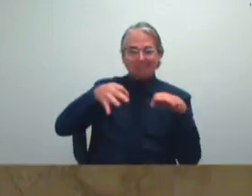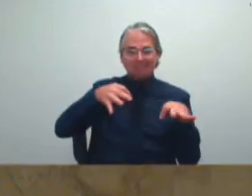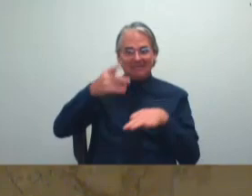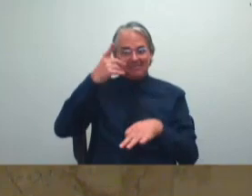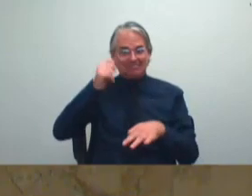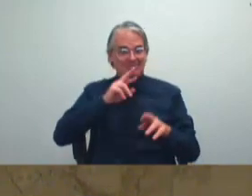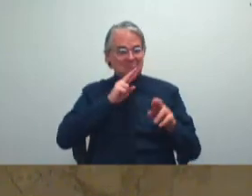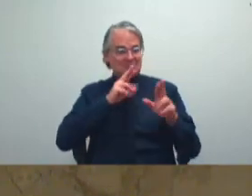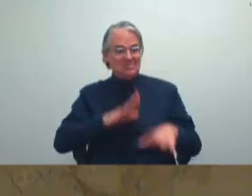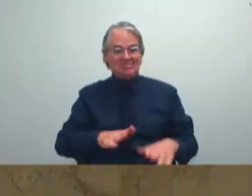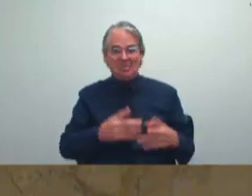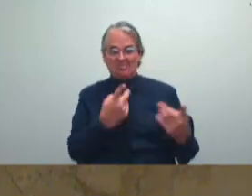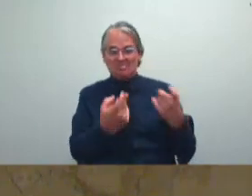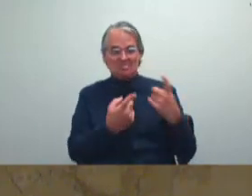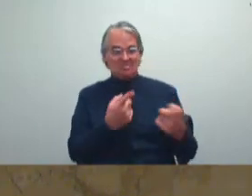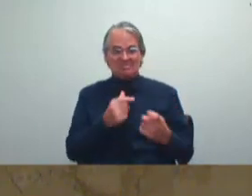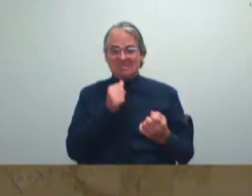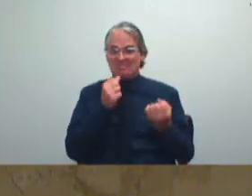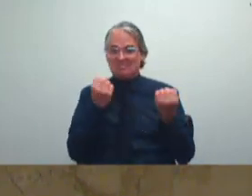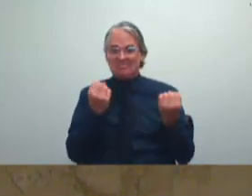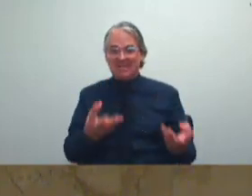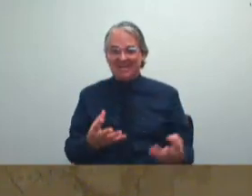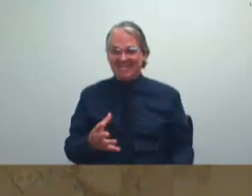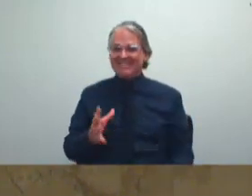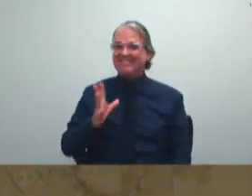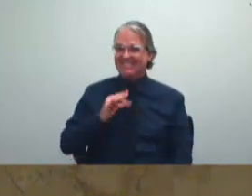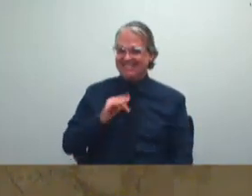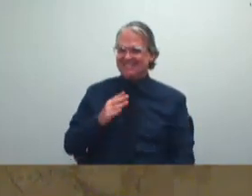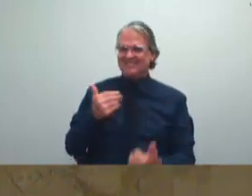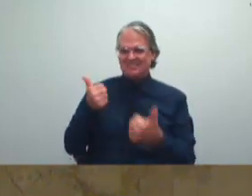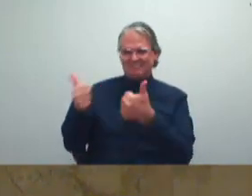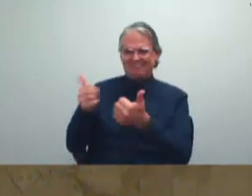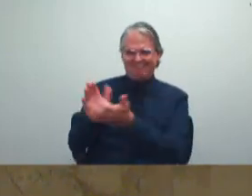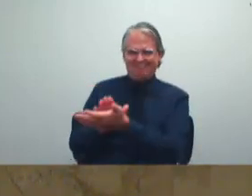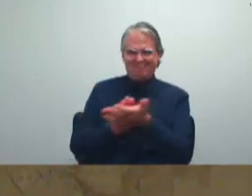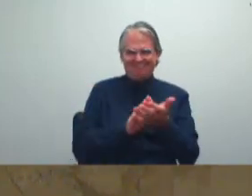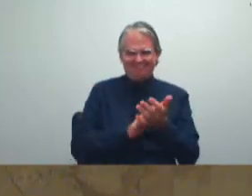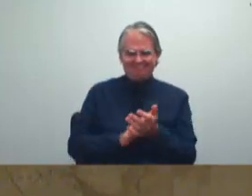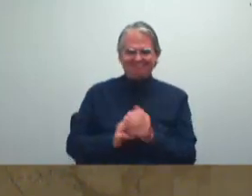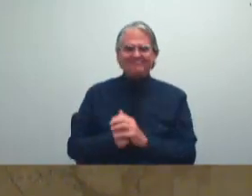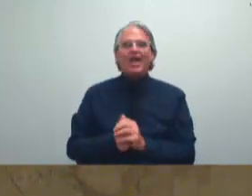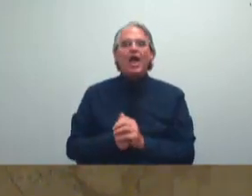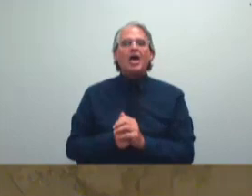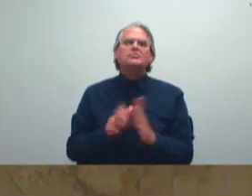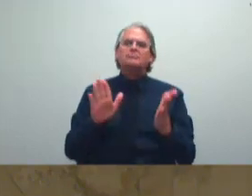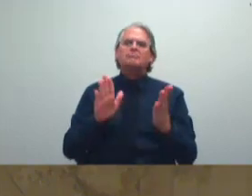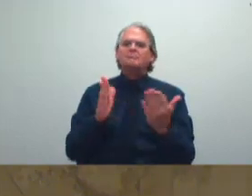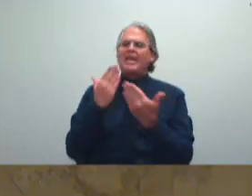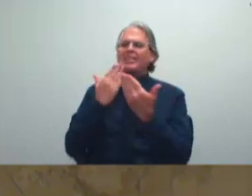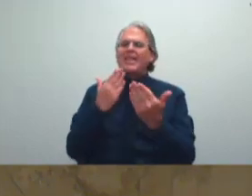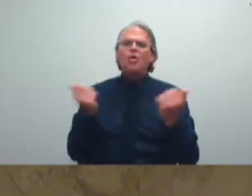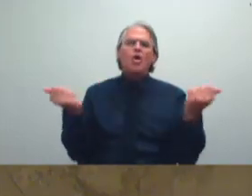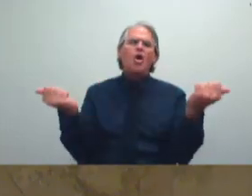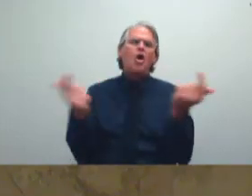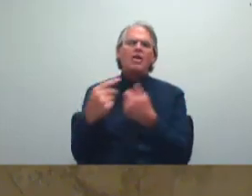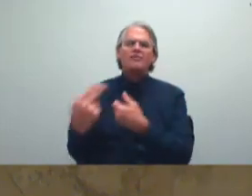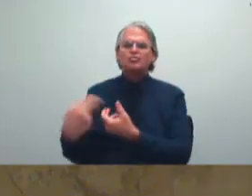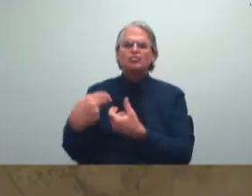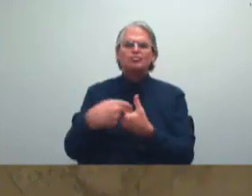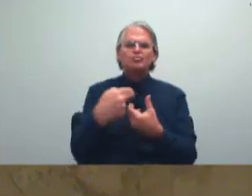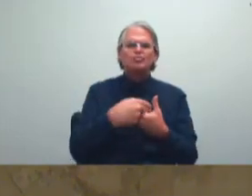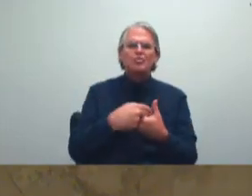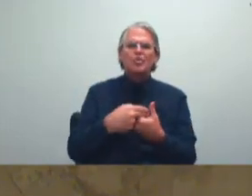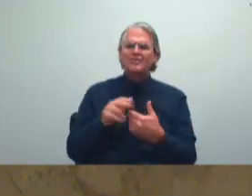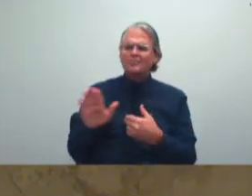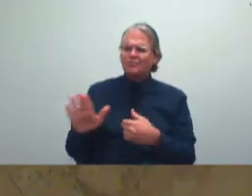job. All right, everyone. Thank you so much for being here today. I really appreciate your time. I appreciate your expertise and